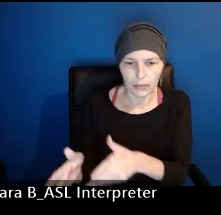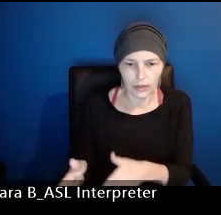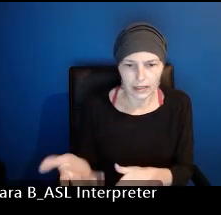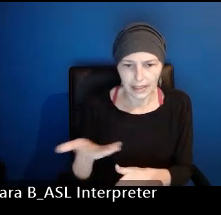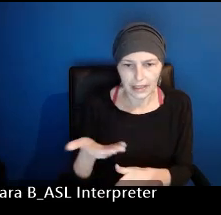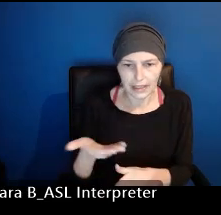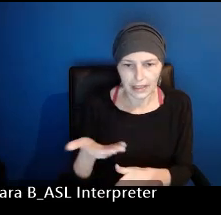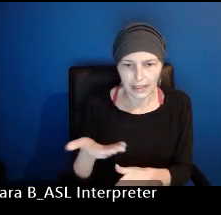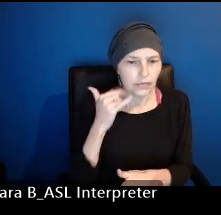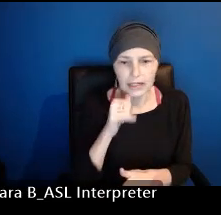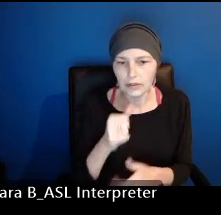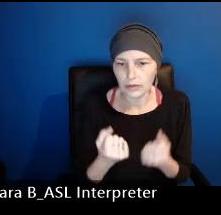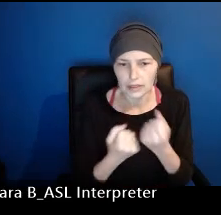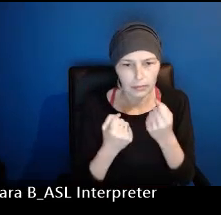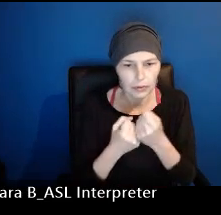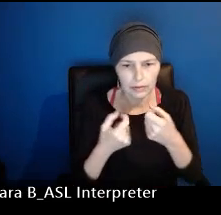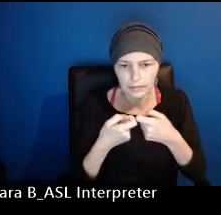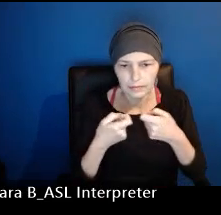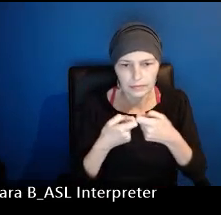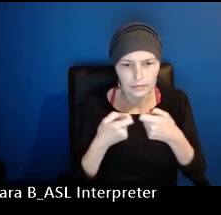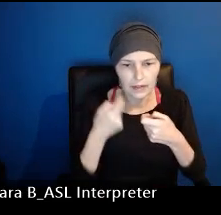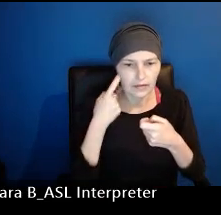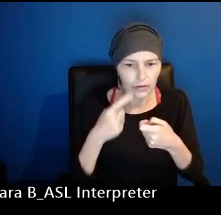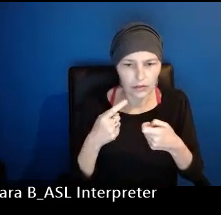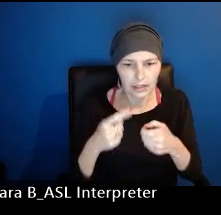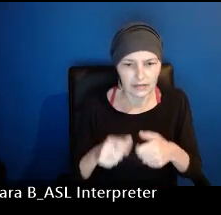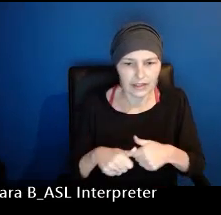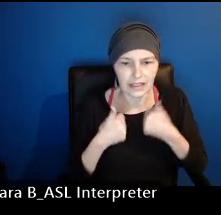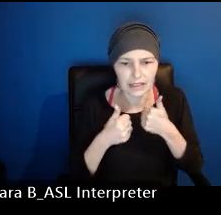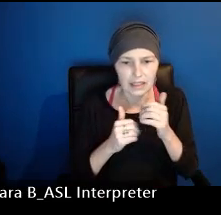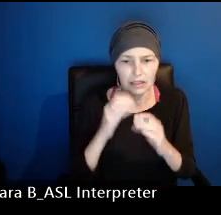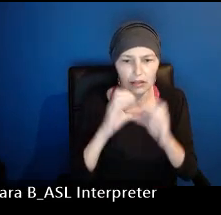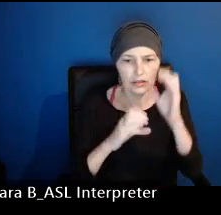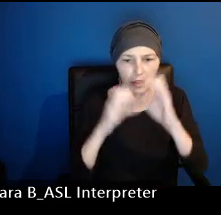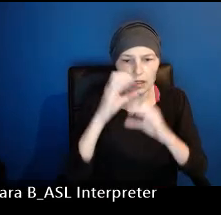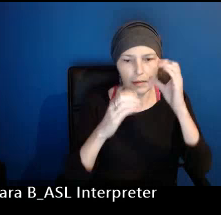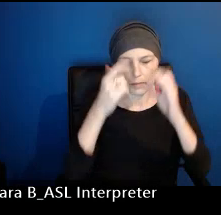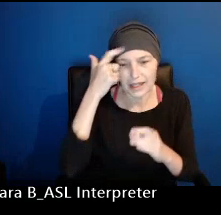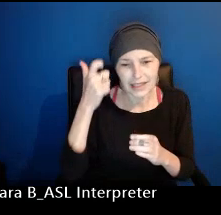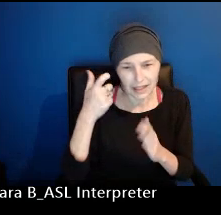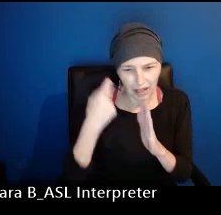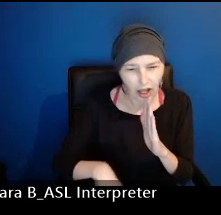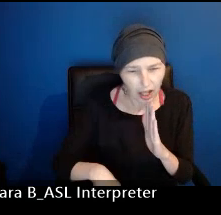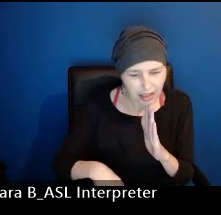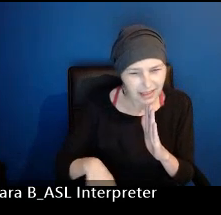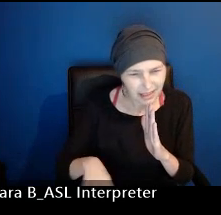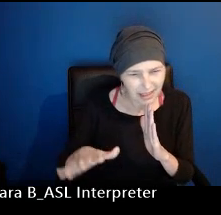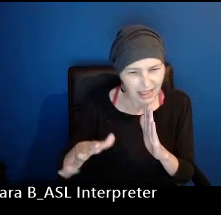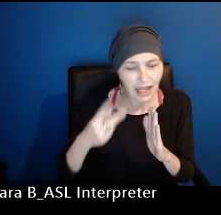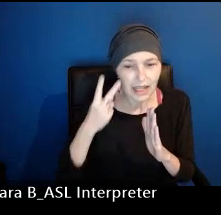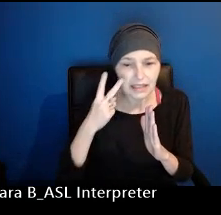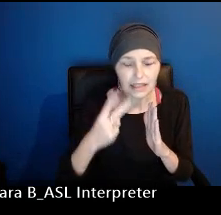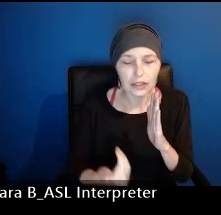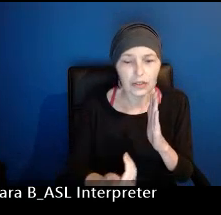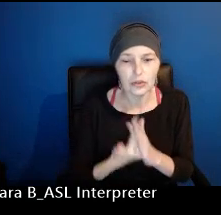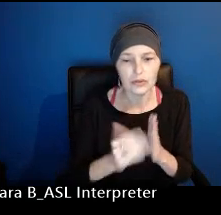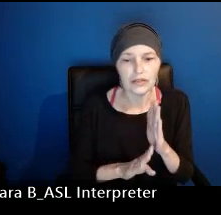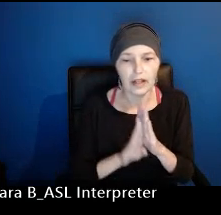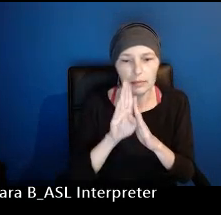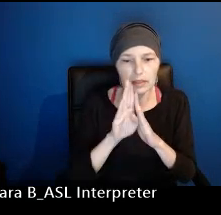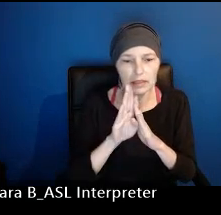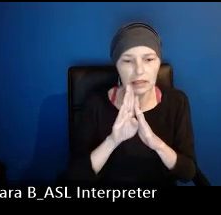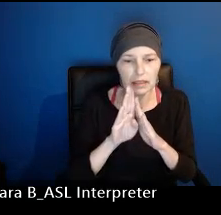in existing construction because of cost. I can see some of the new developments and